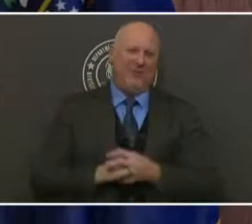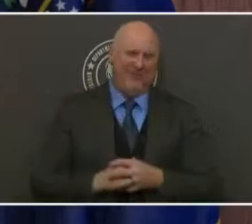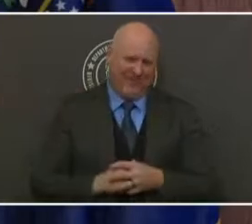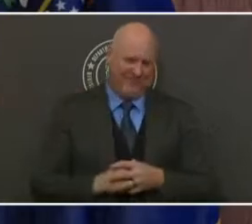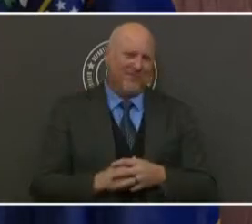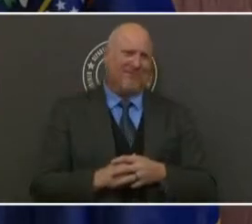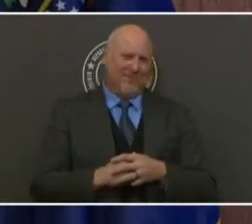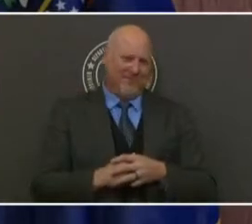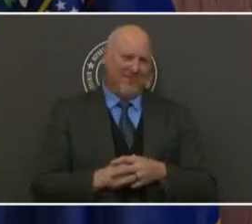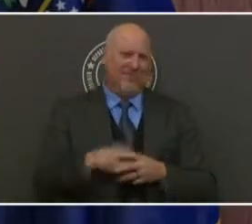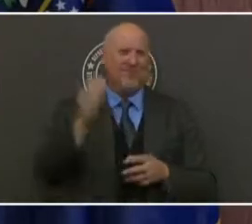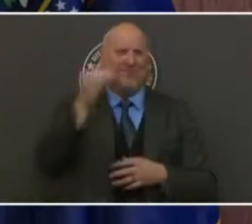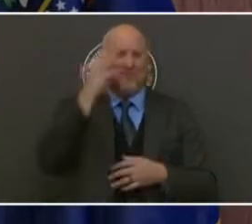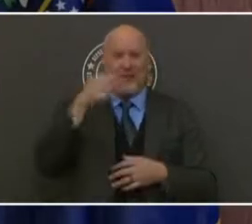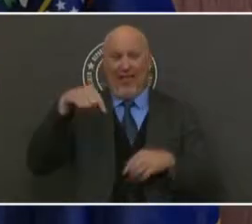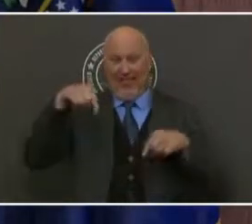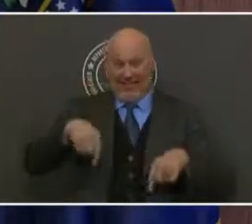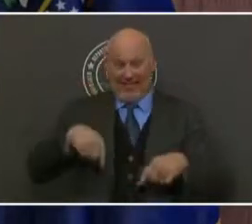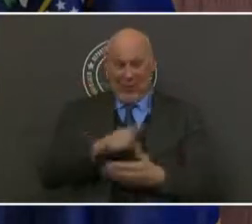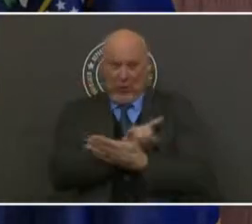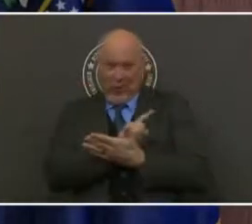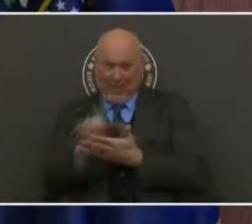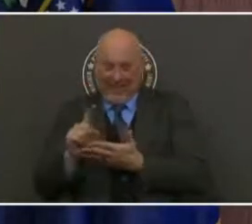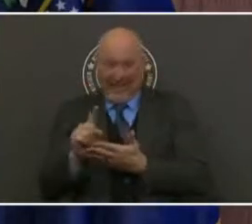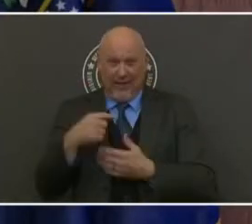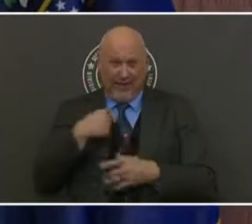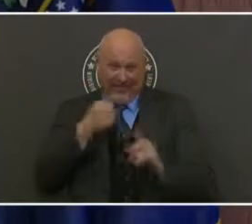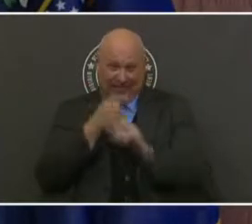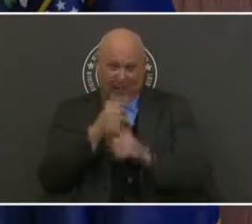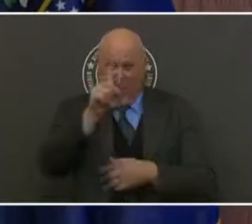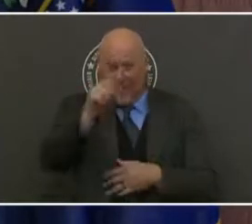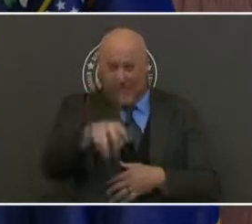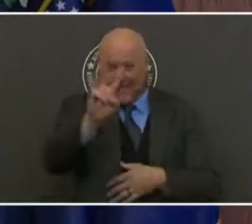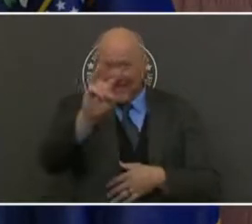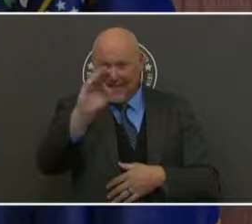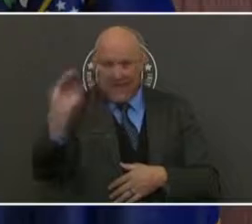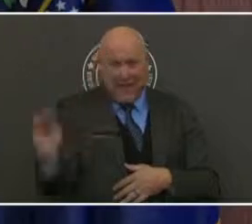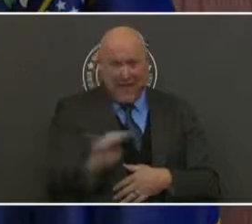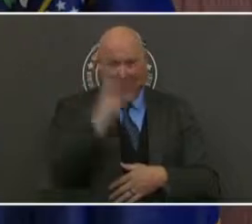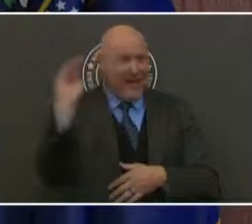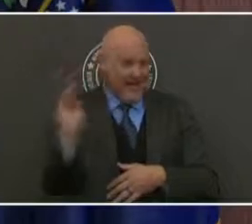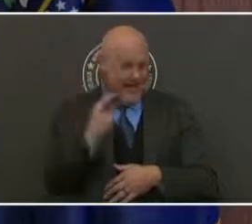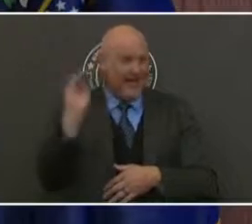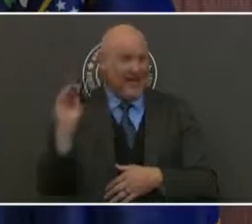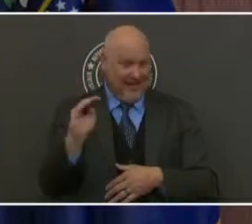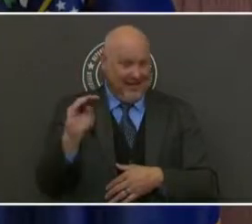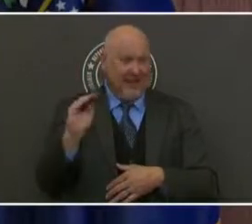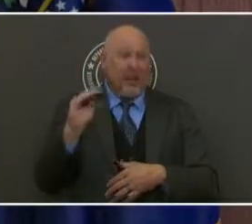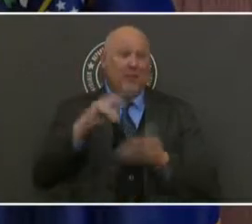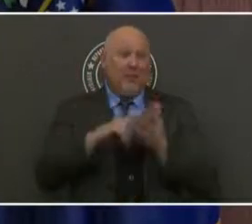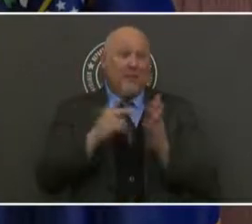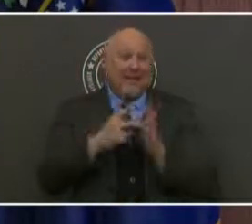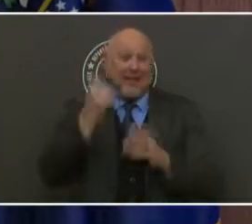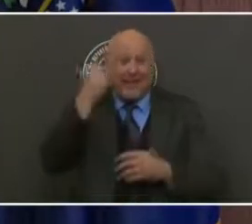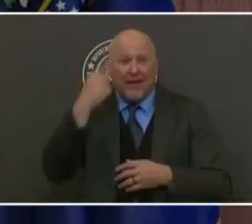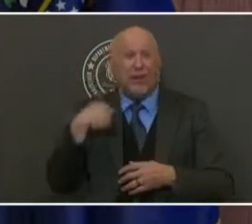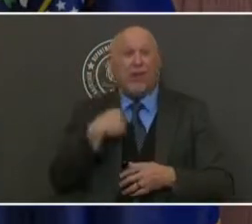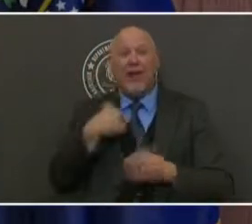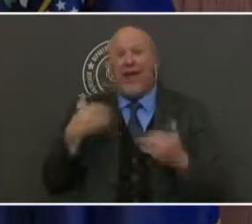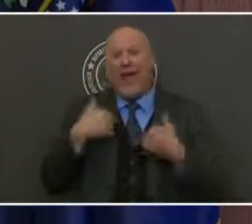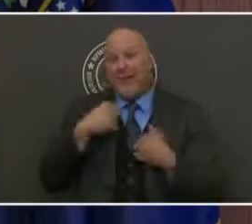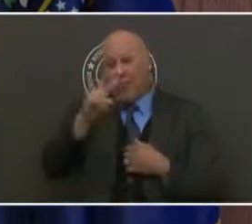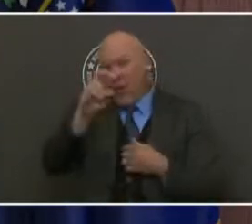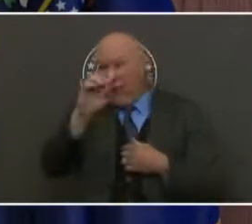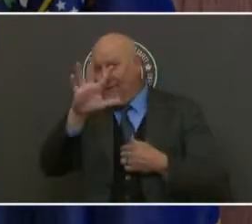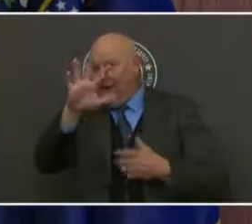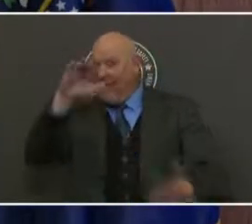204,969. We're going to round that up to 205,000 doses in 1 week, which is once again a record. That is our biggest week